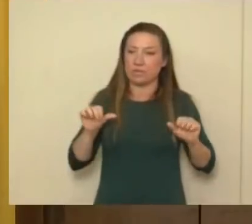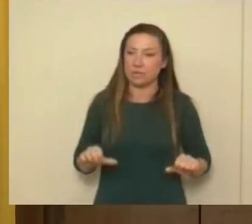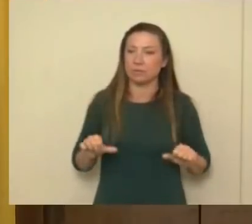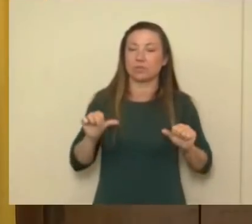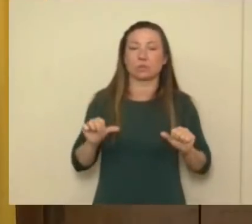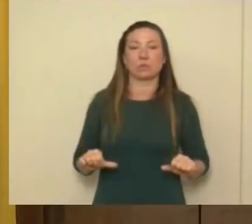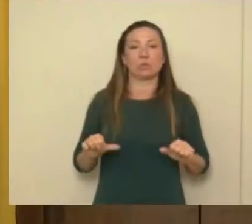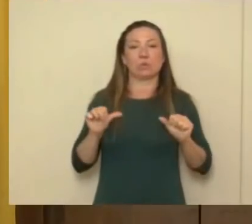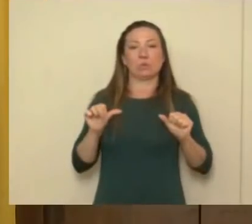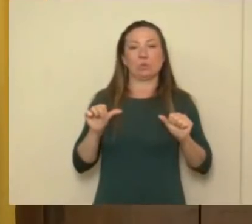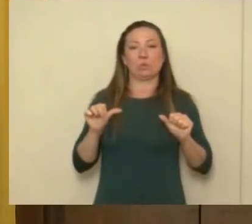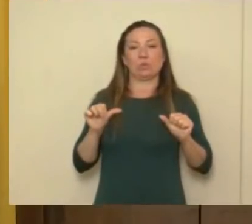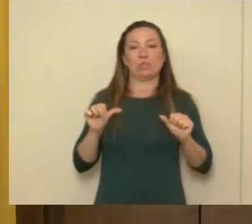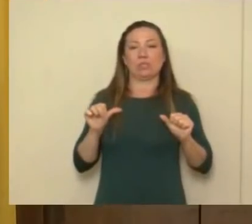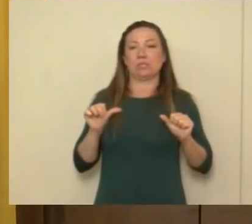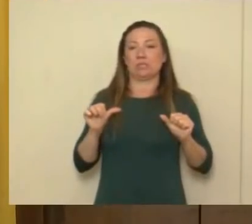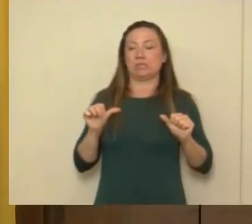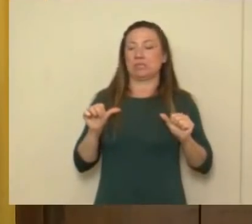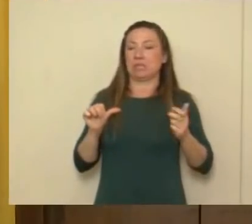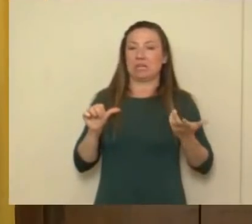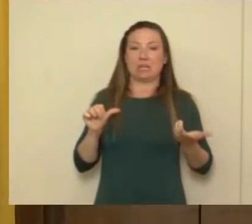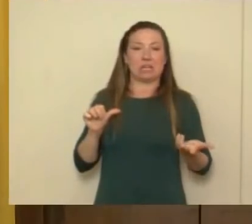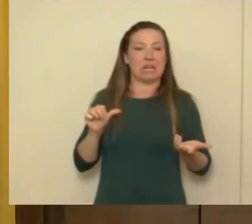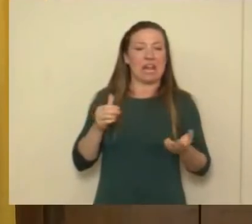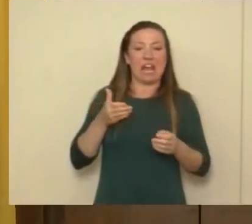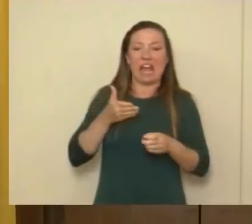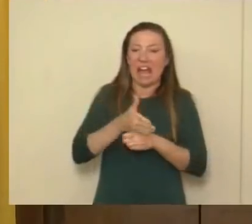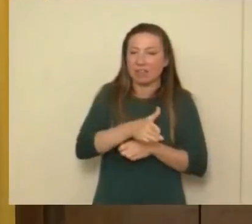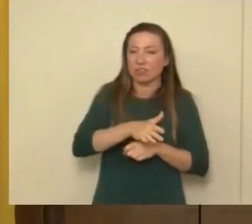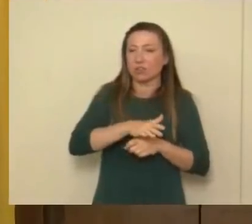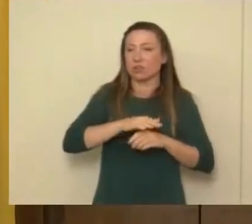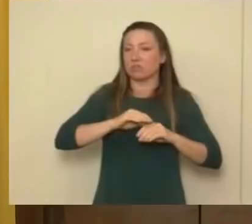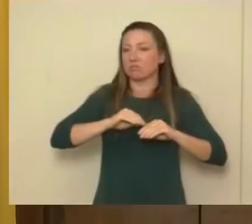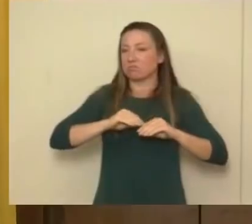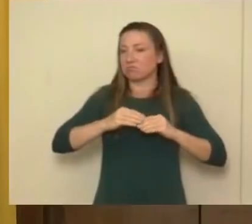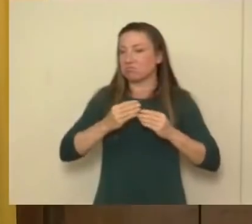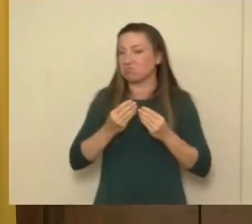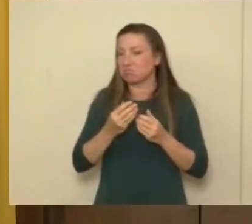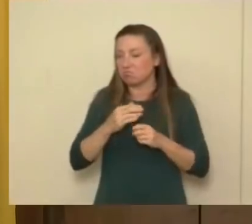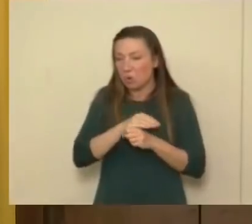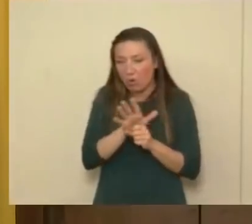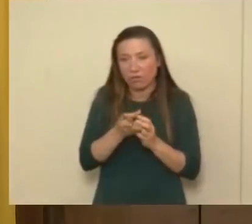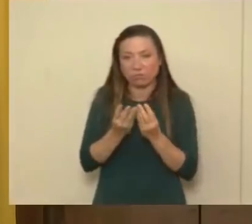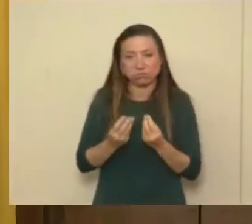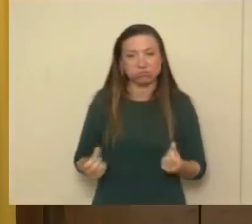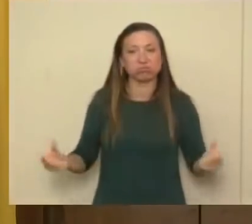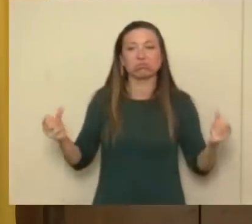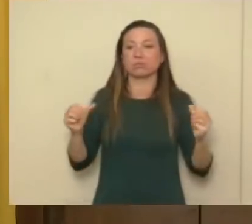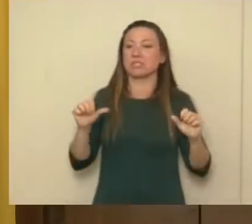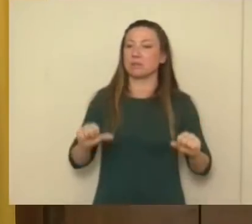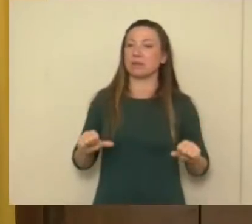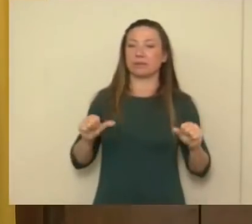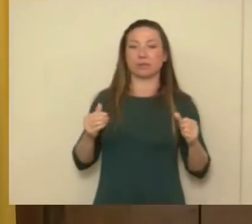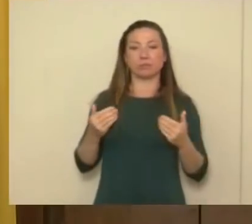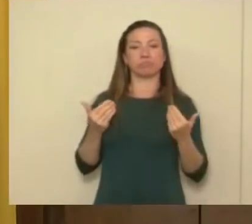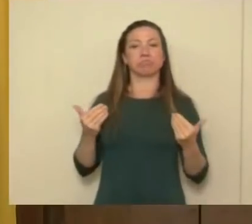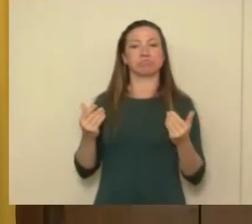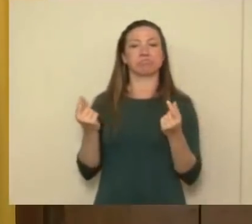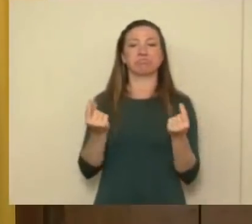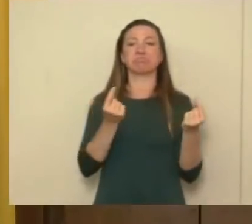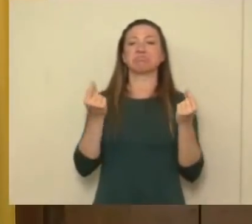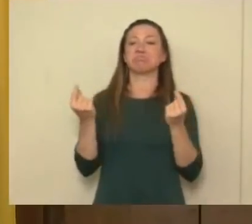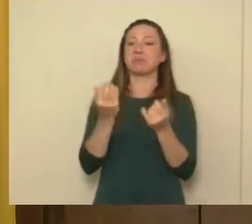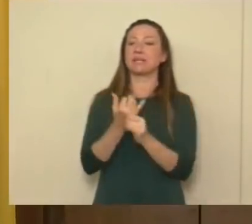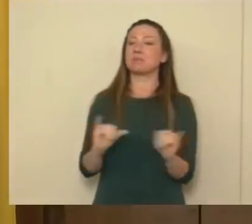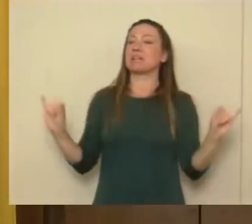operate post-pandemic in the most independent, law-abiding ways possible. I was hopeful that a public